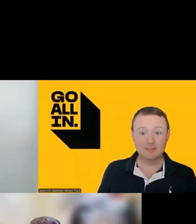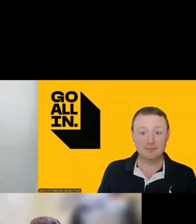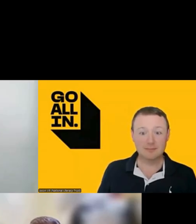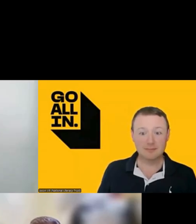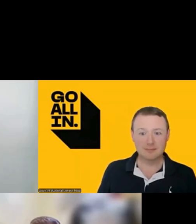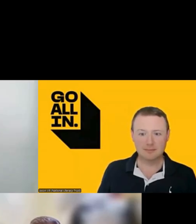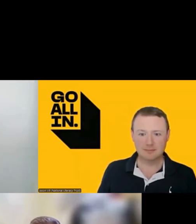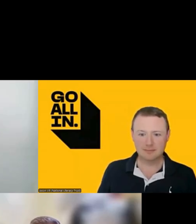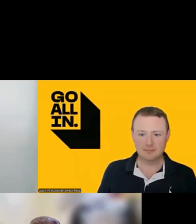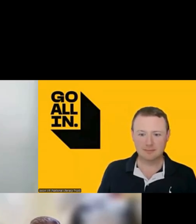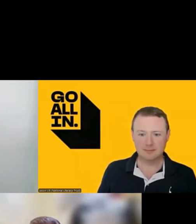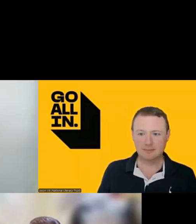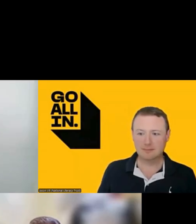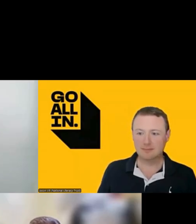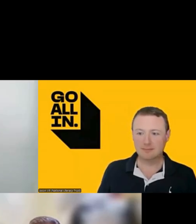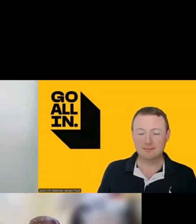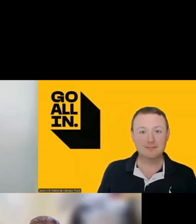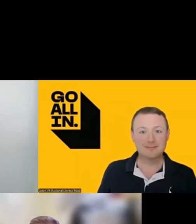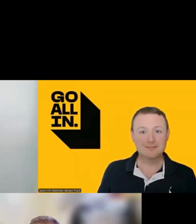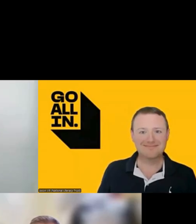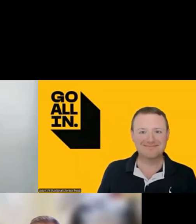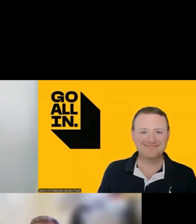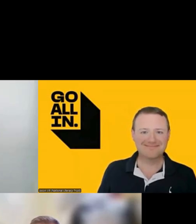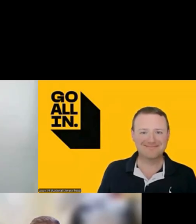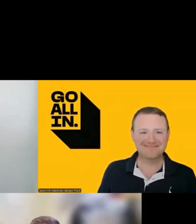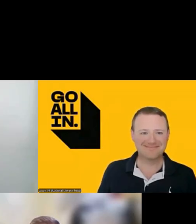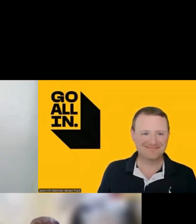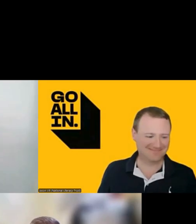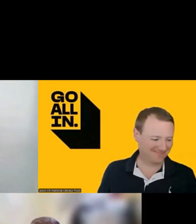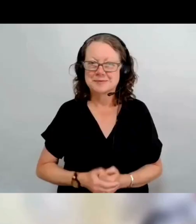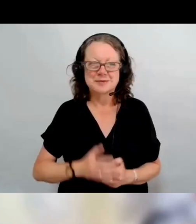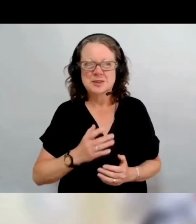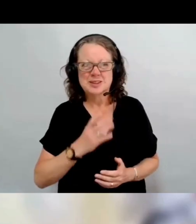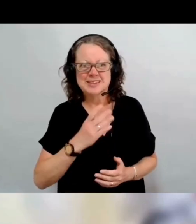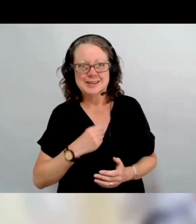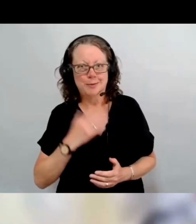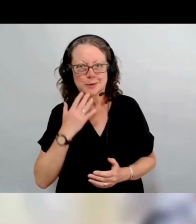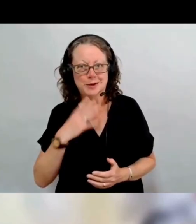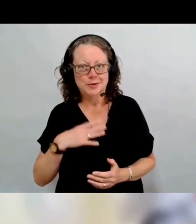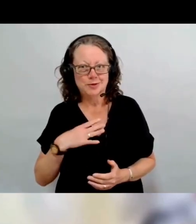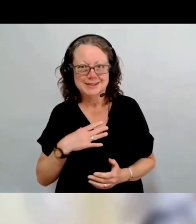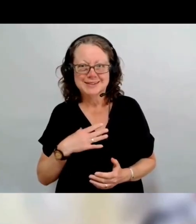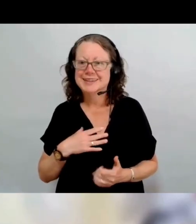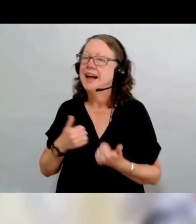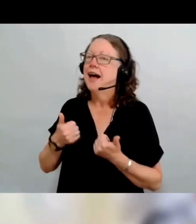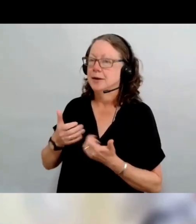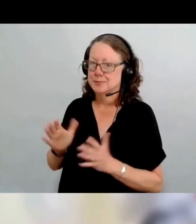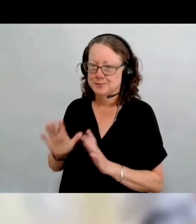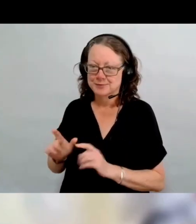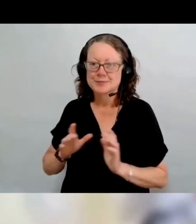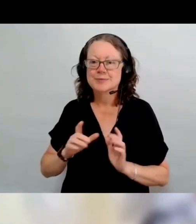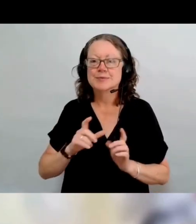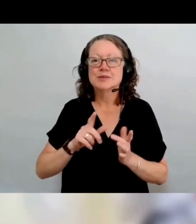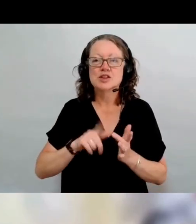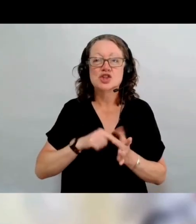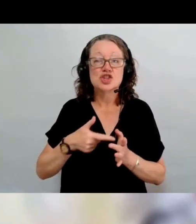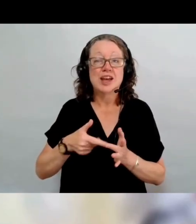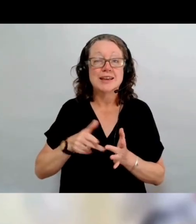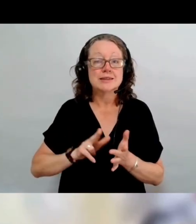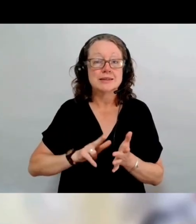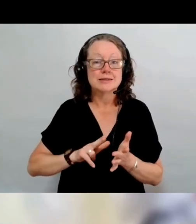And tell me when you want me, Kate. I will, yeah, I'll remove the spotlight for Jason. You're